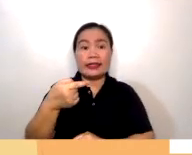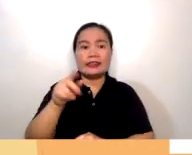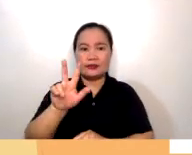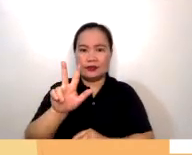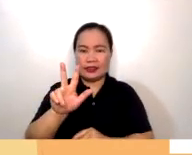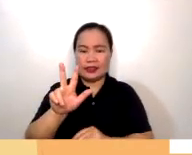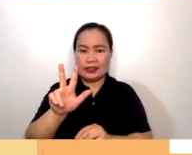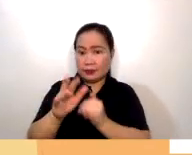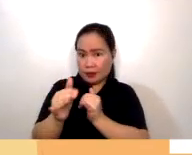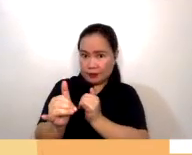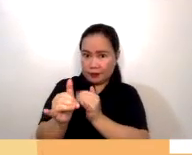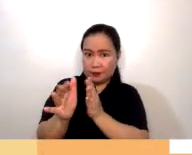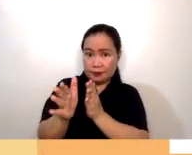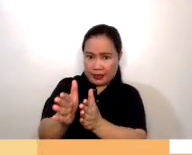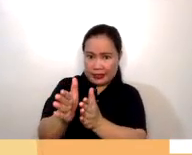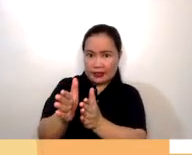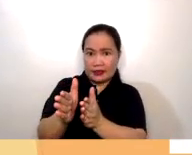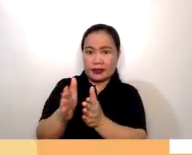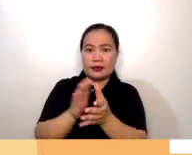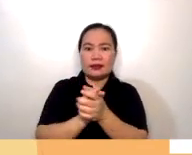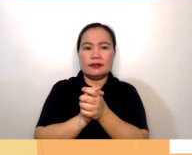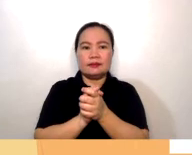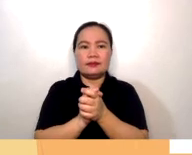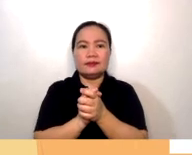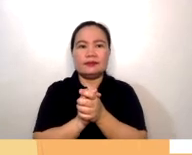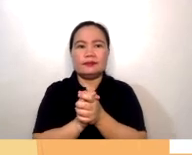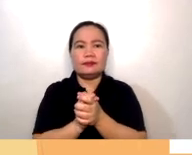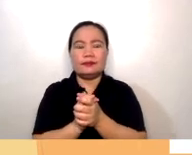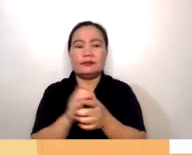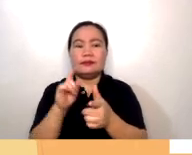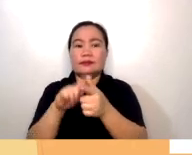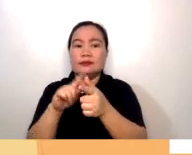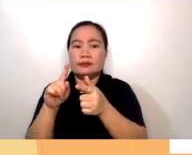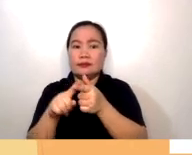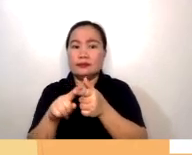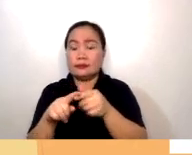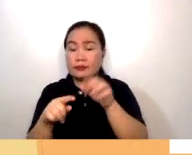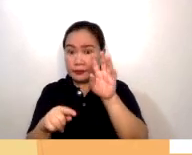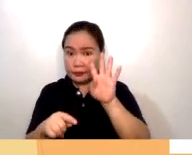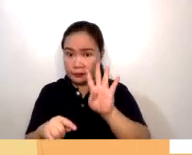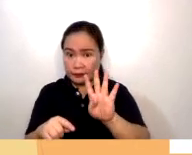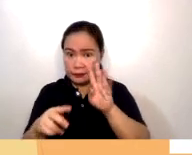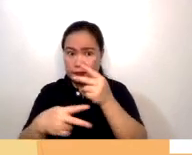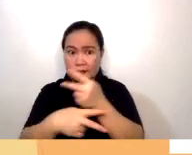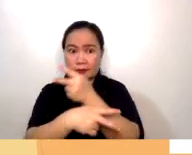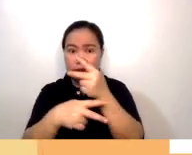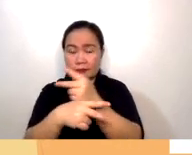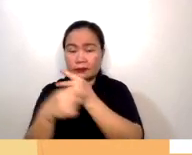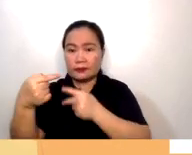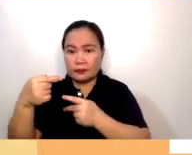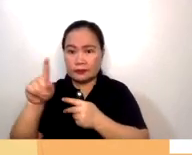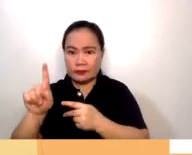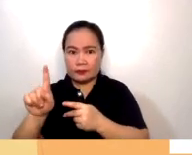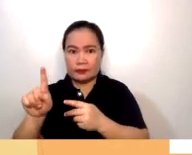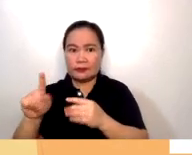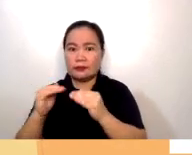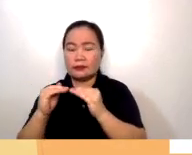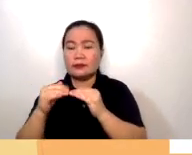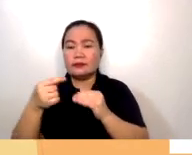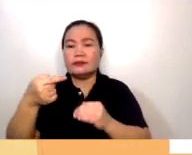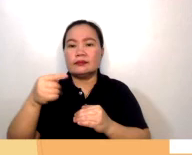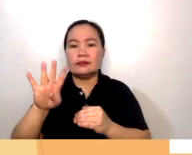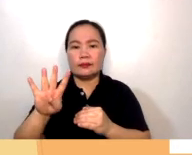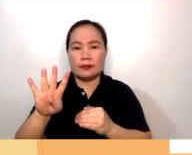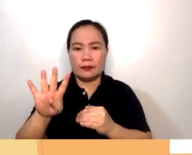na lang is negative 3x. And then, 4 times negative 1